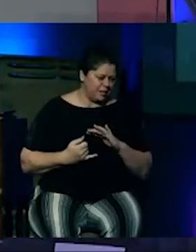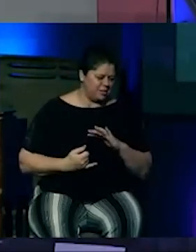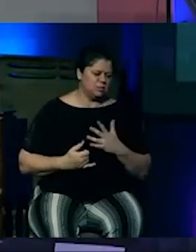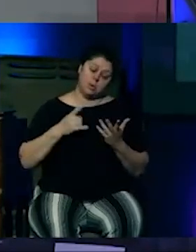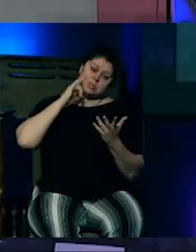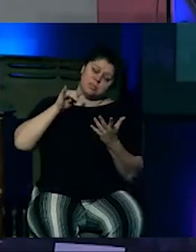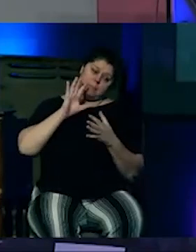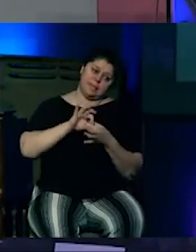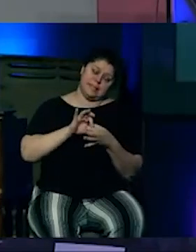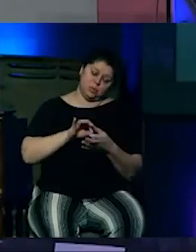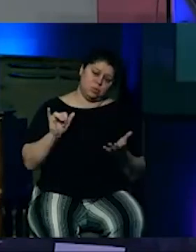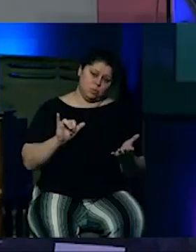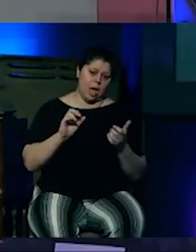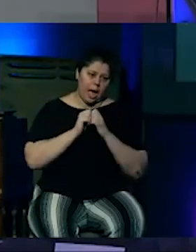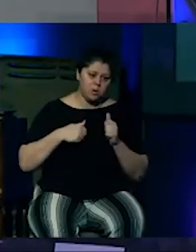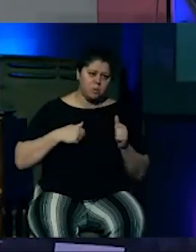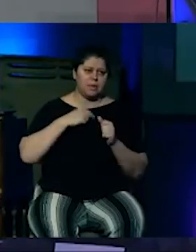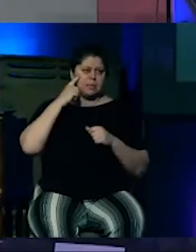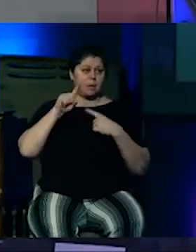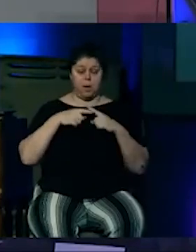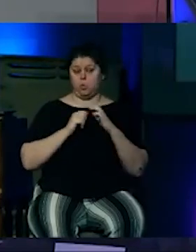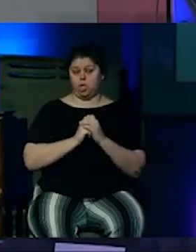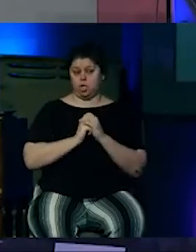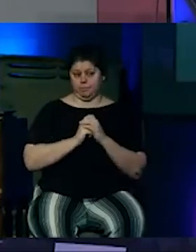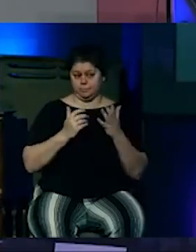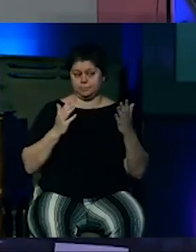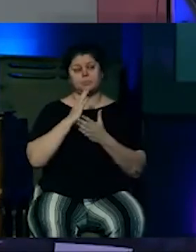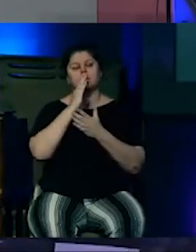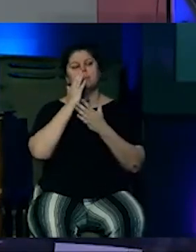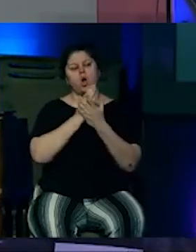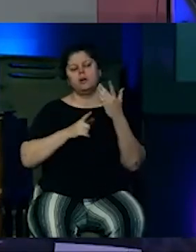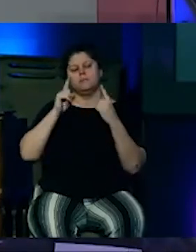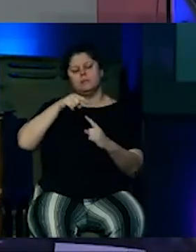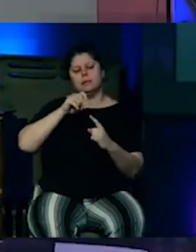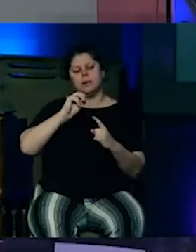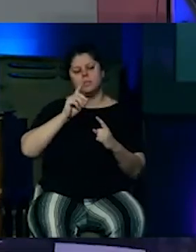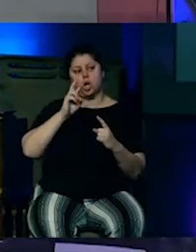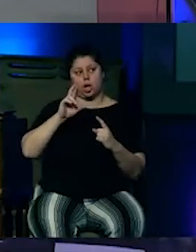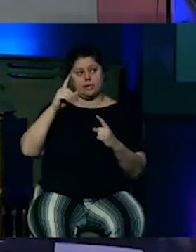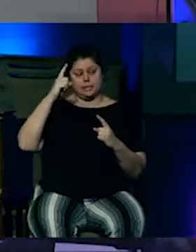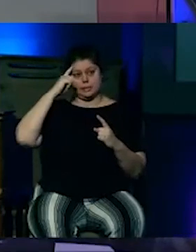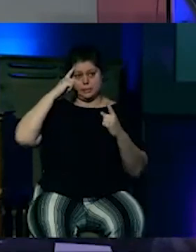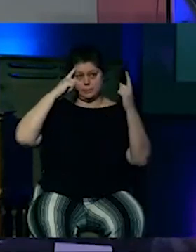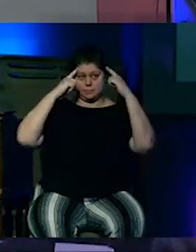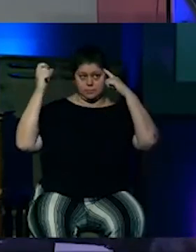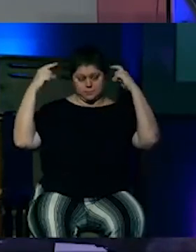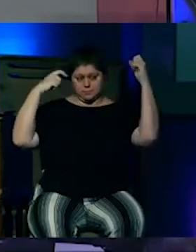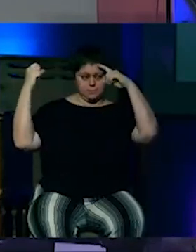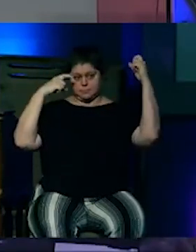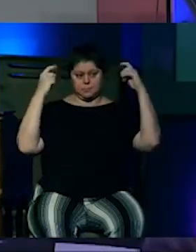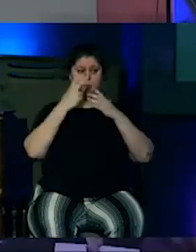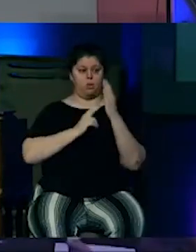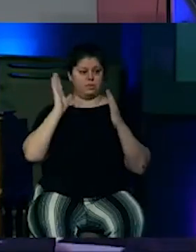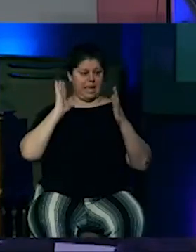like, how do we think about worship? Because part of the thing about EMDR is it's bilateral stimulation, because